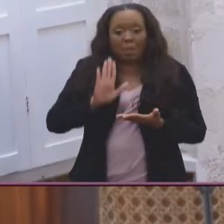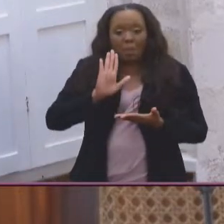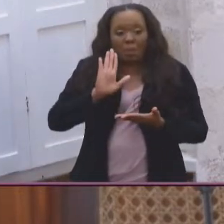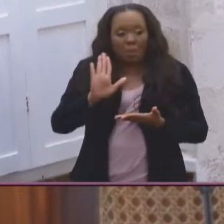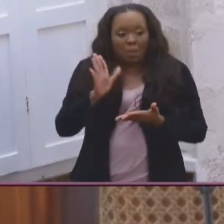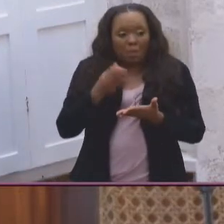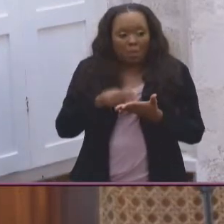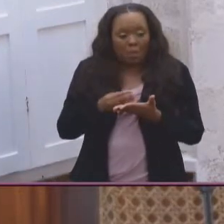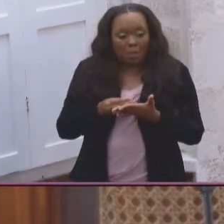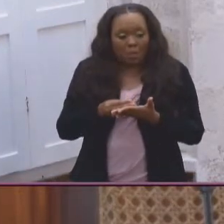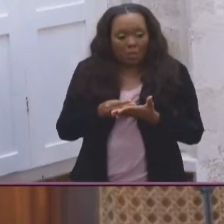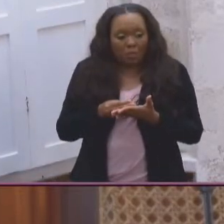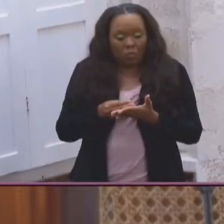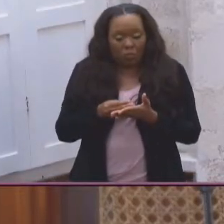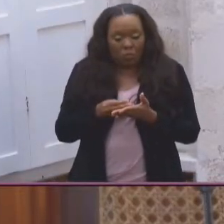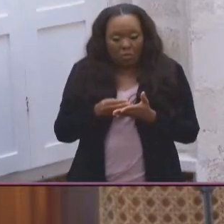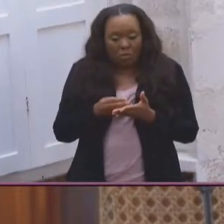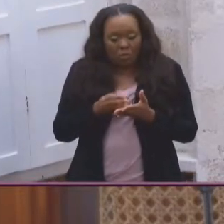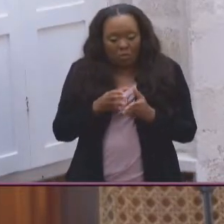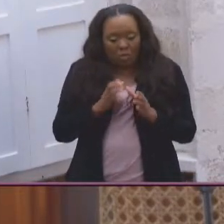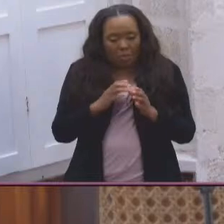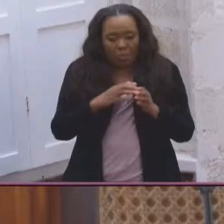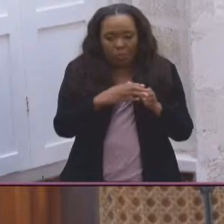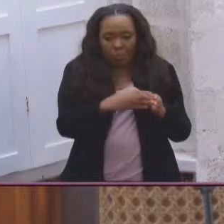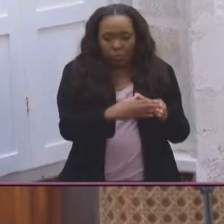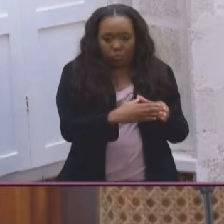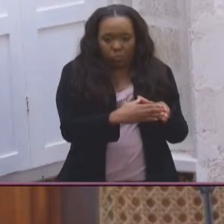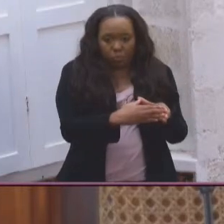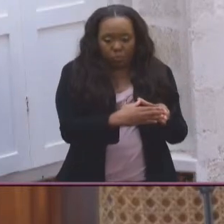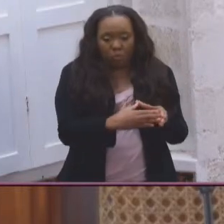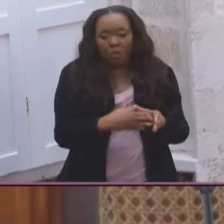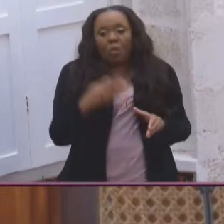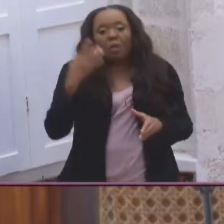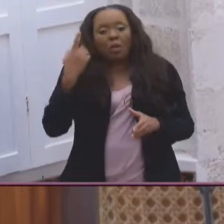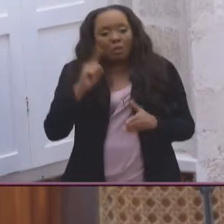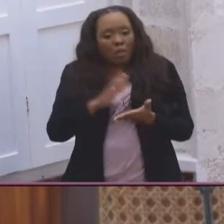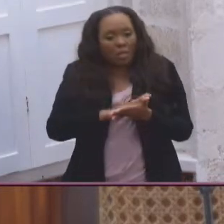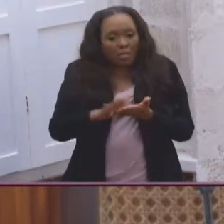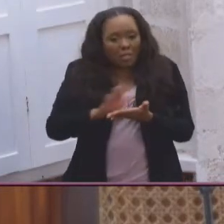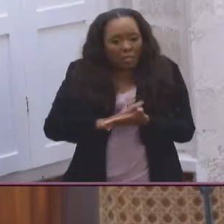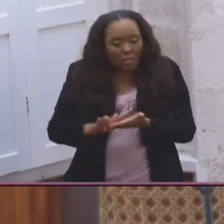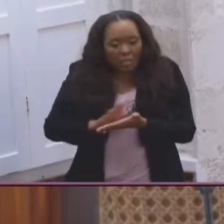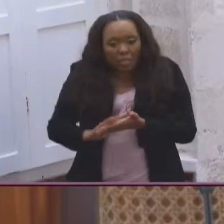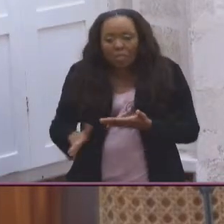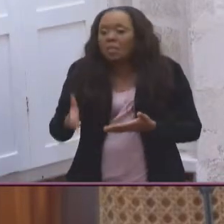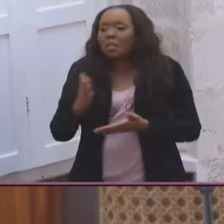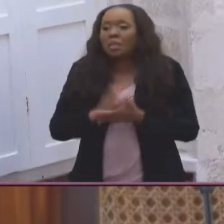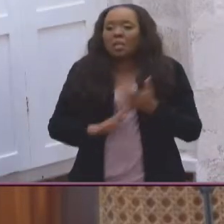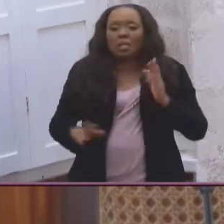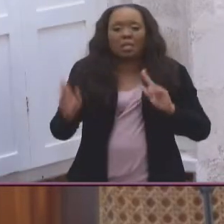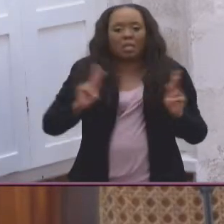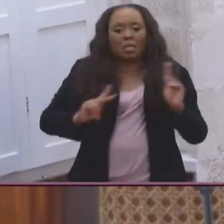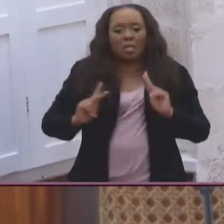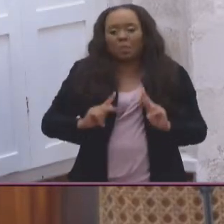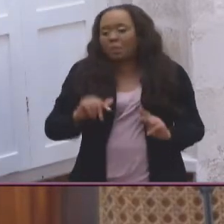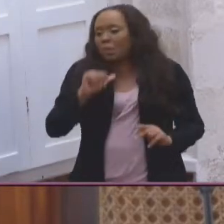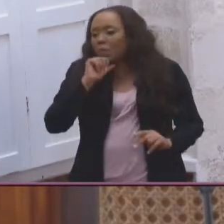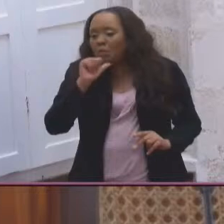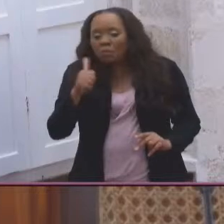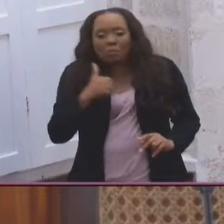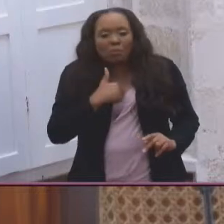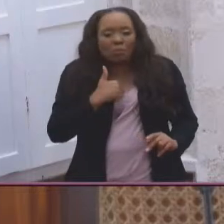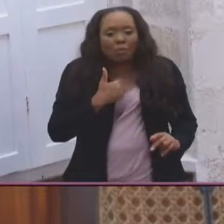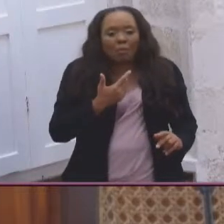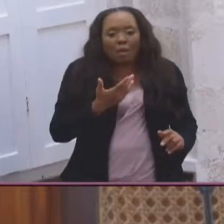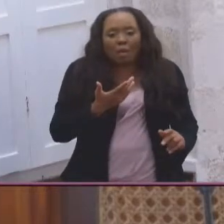where there may be some element of indiscipline in garbage disposal and so on, has to be exterminators and